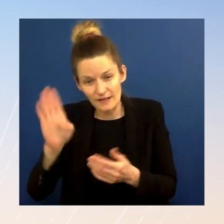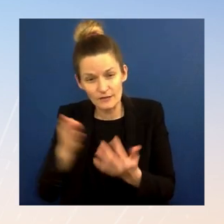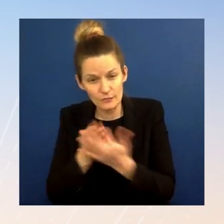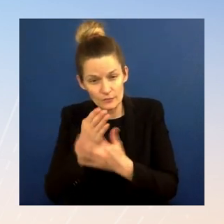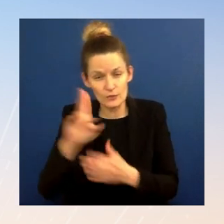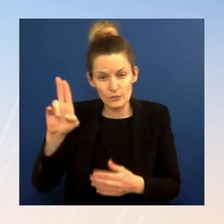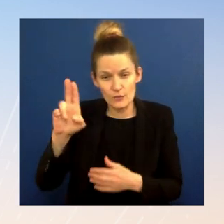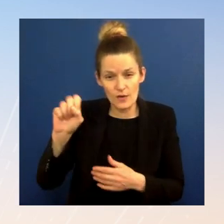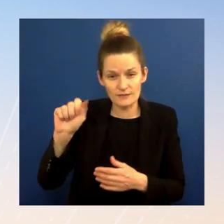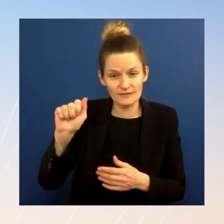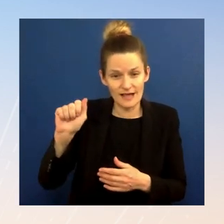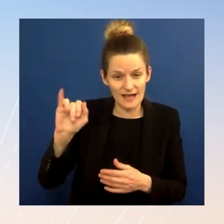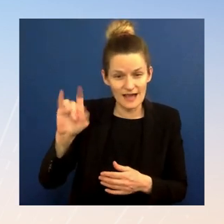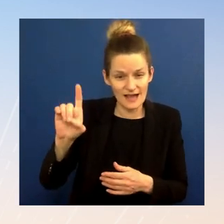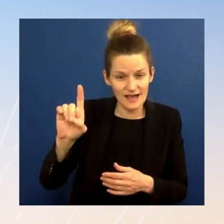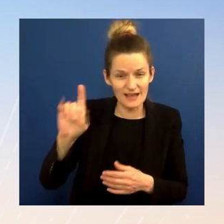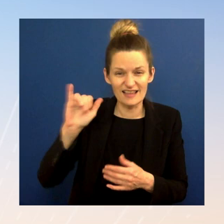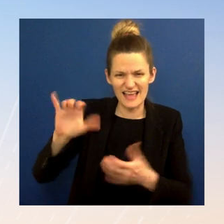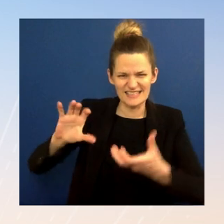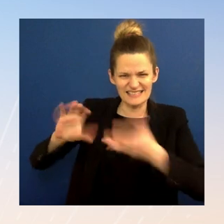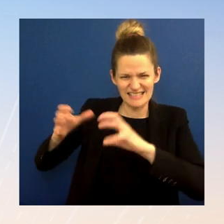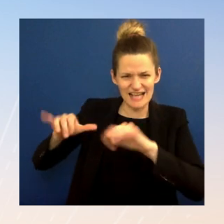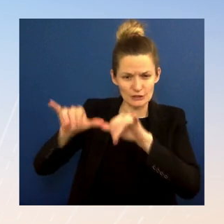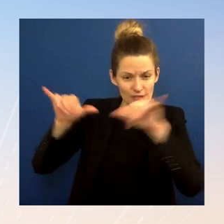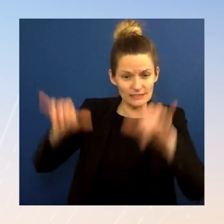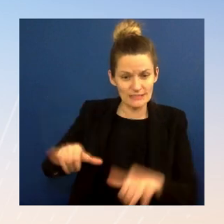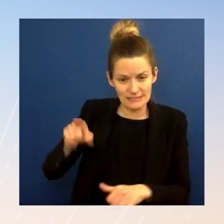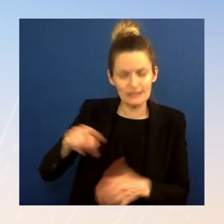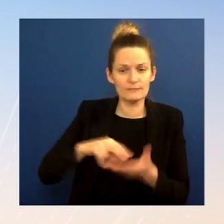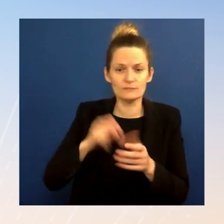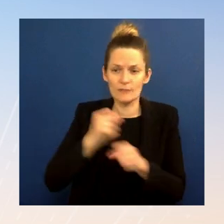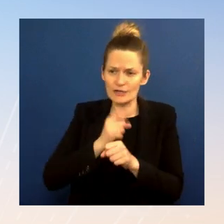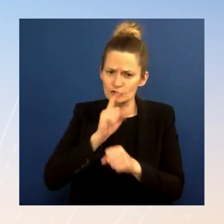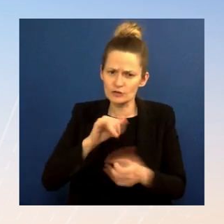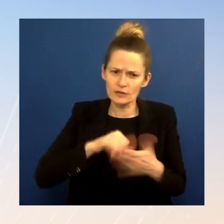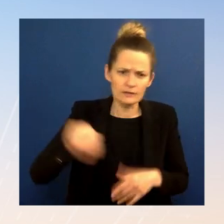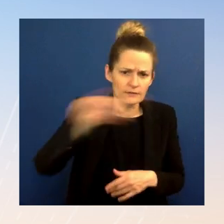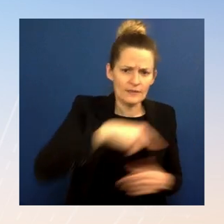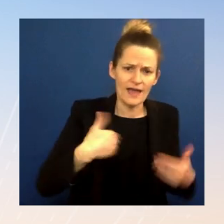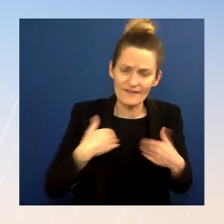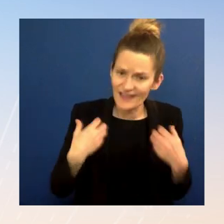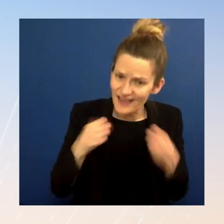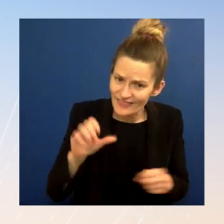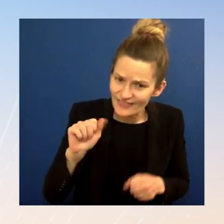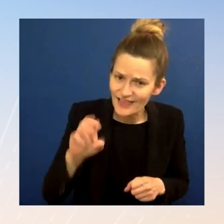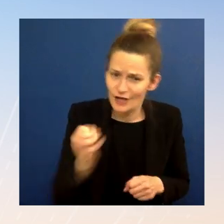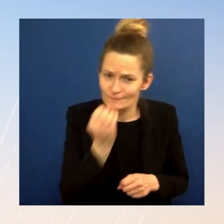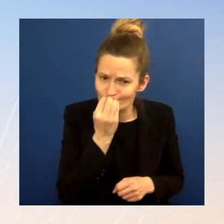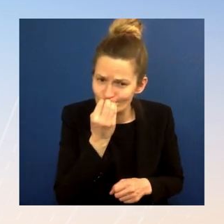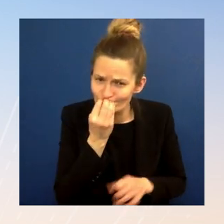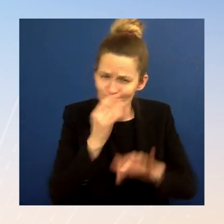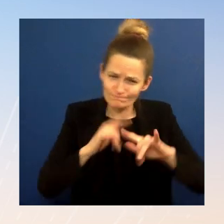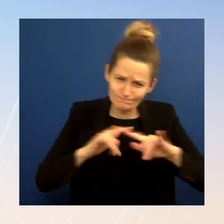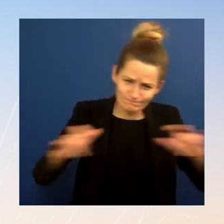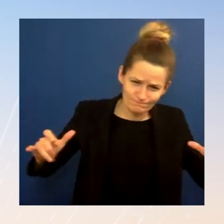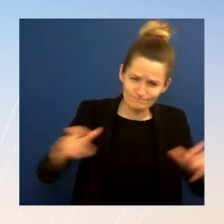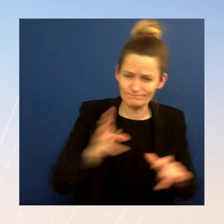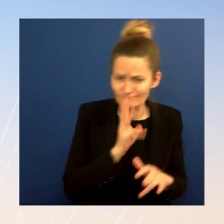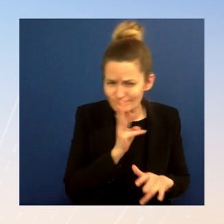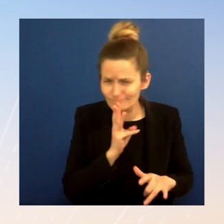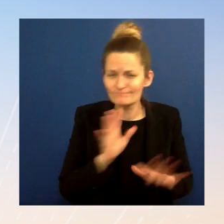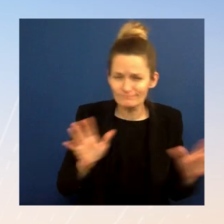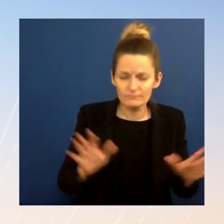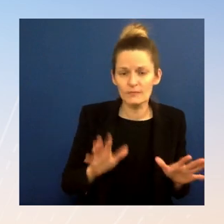from food, healthcare, other urgent support, and $1.4 billion for migration and refugee assistance to support refugees fleeing